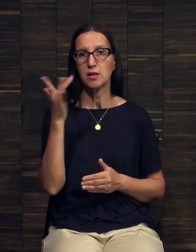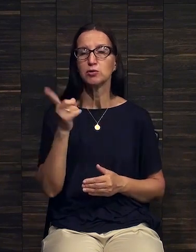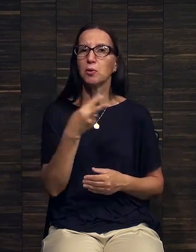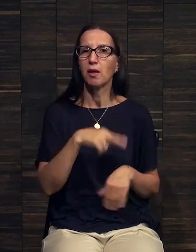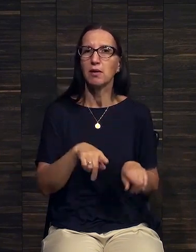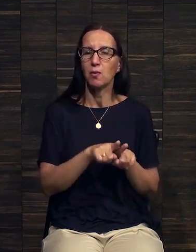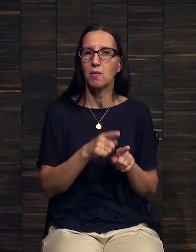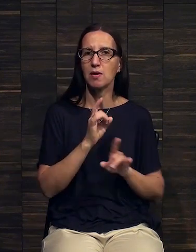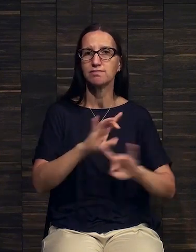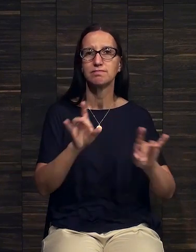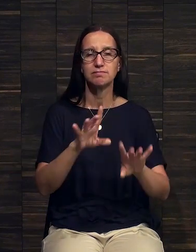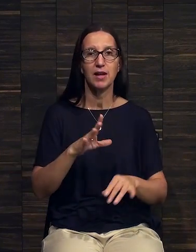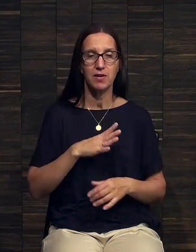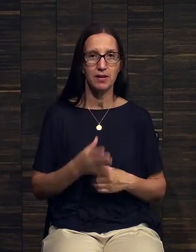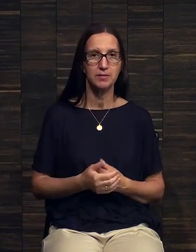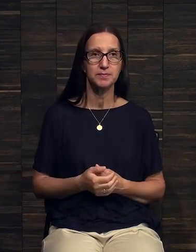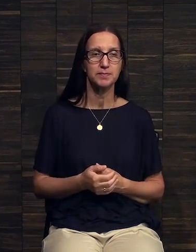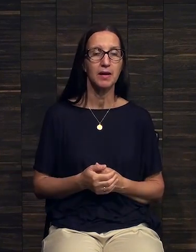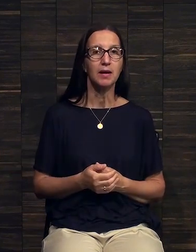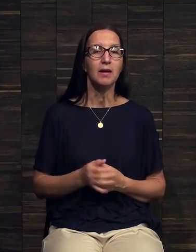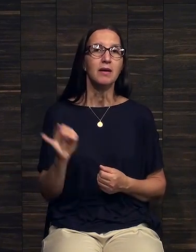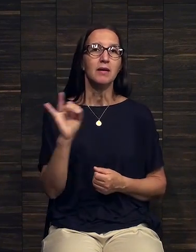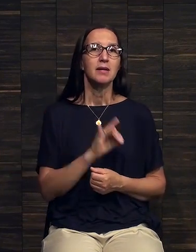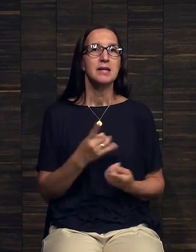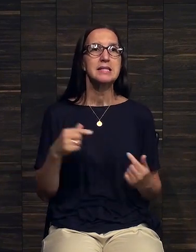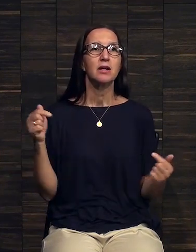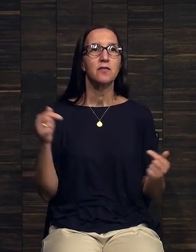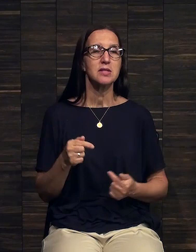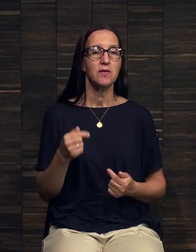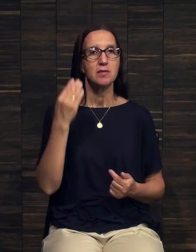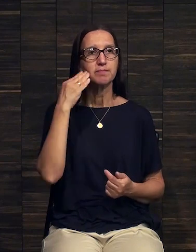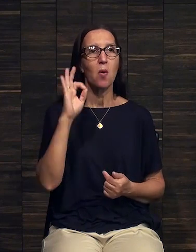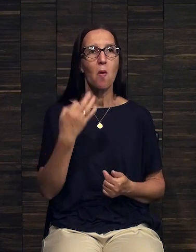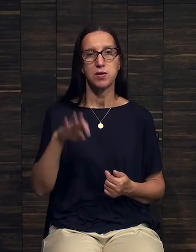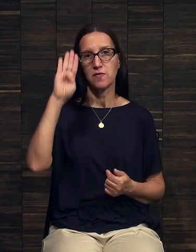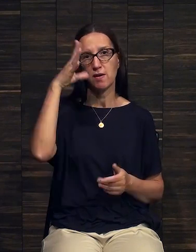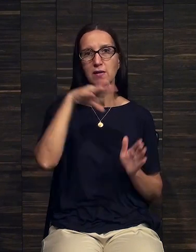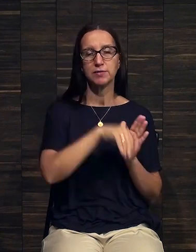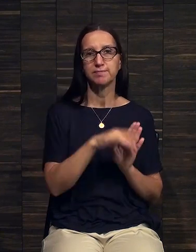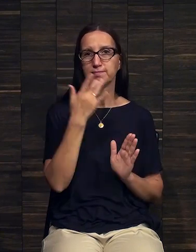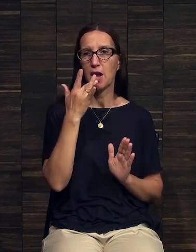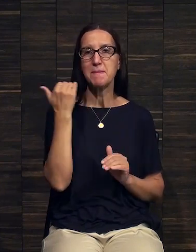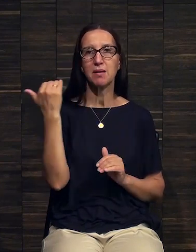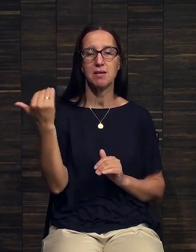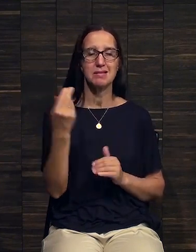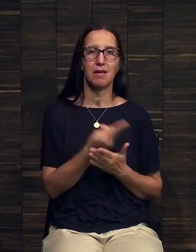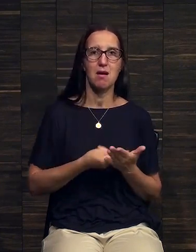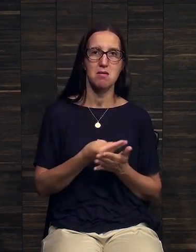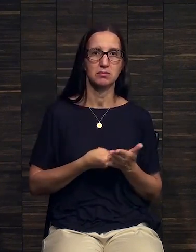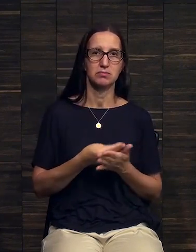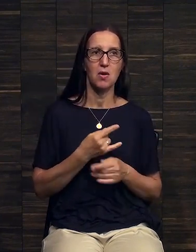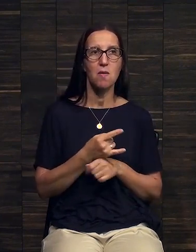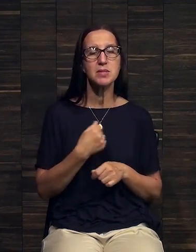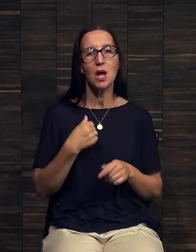question myself, what did I mean? And the enemy images in American